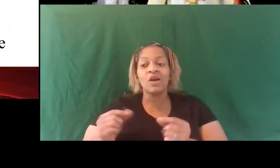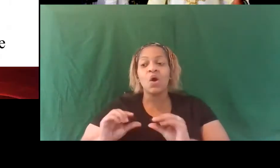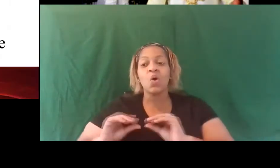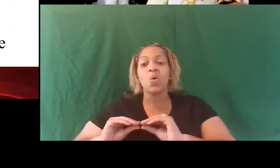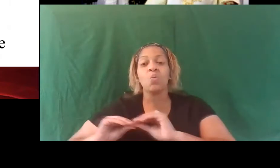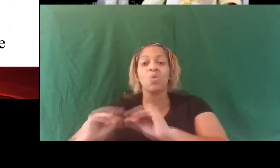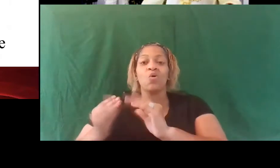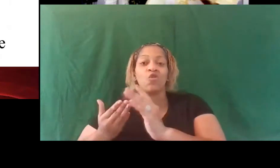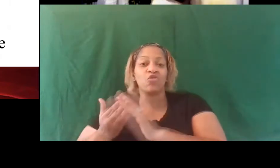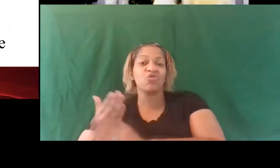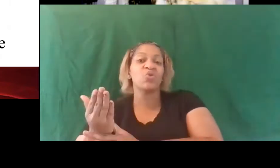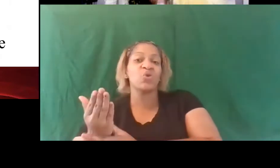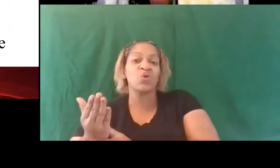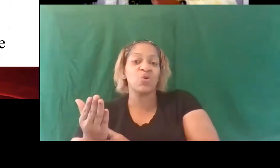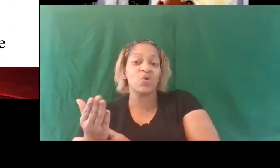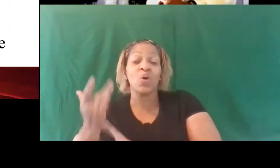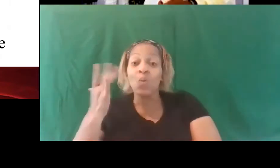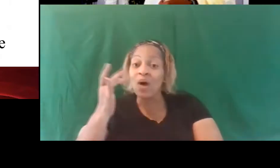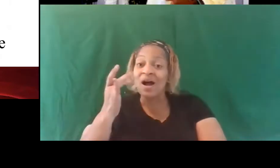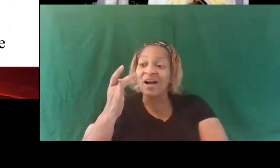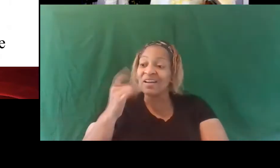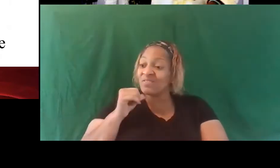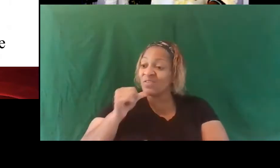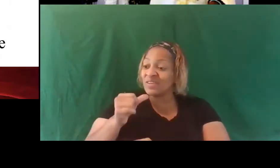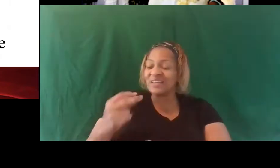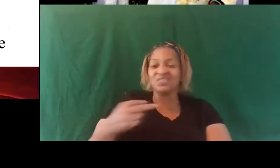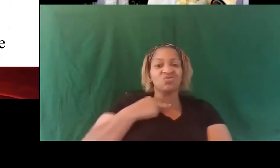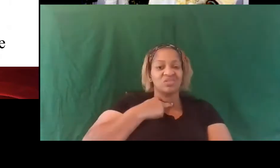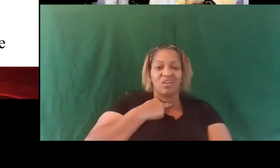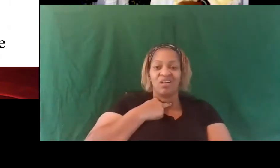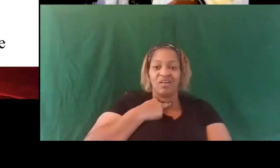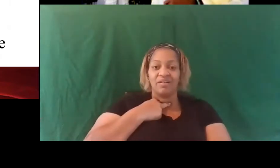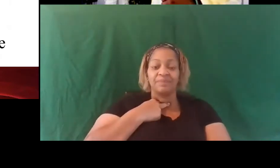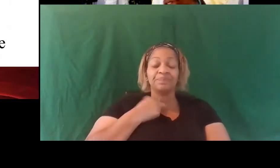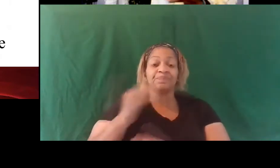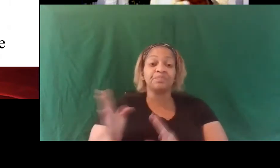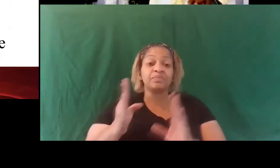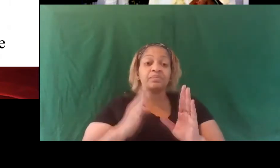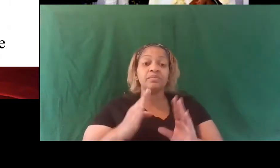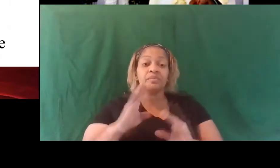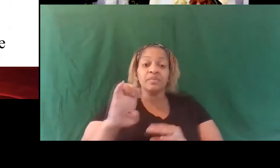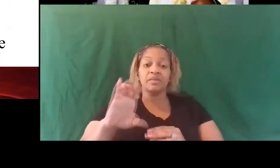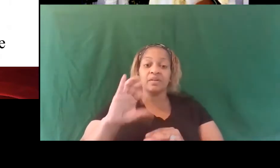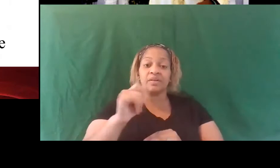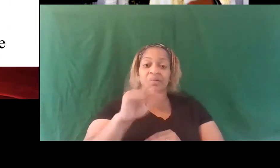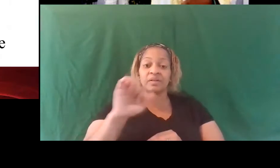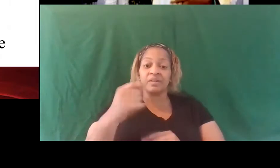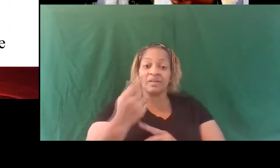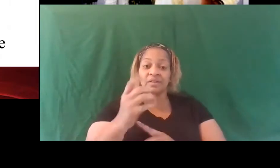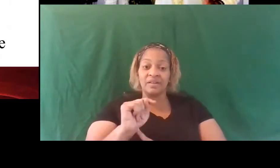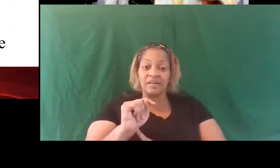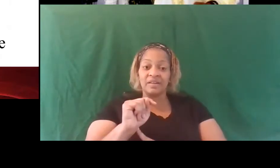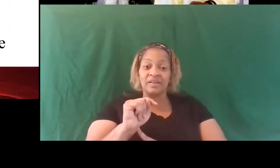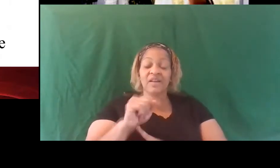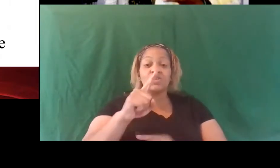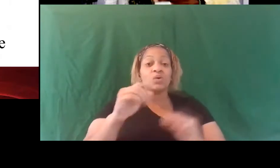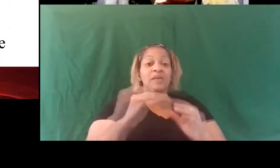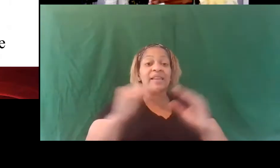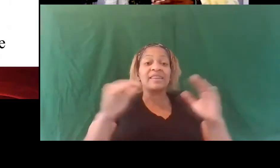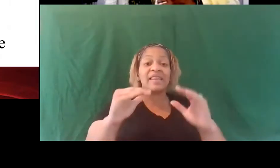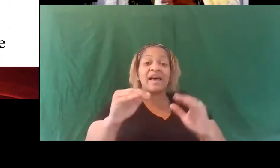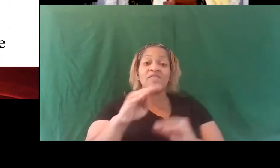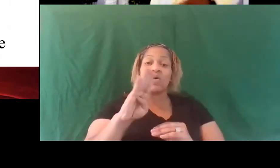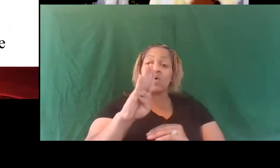stuck. Eckhart Tolle said, at the level of being, notice a capital B, at the level of being,